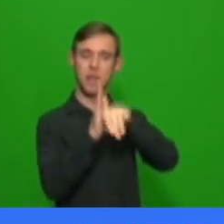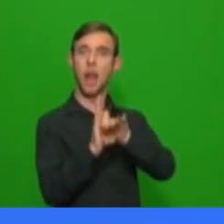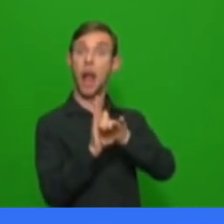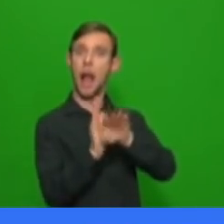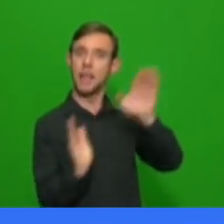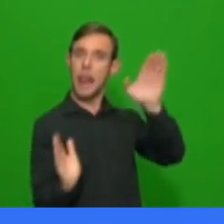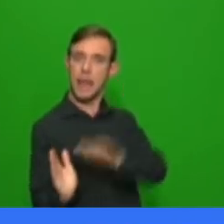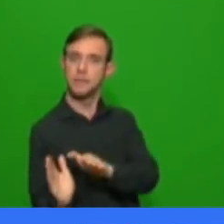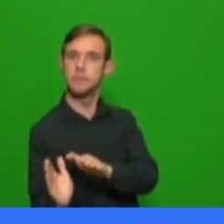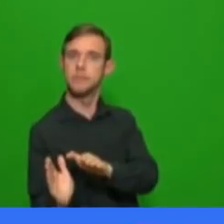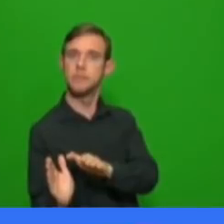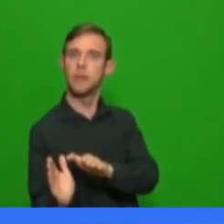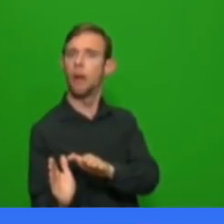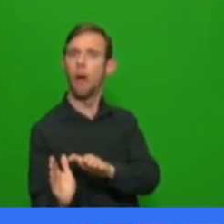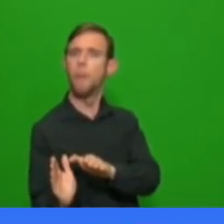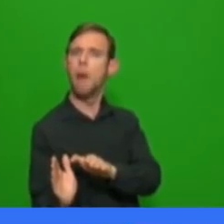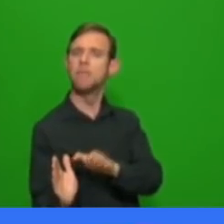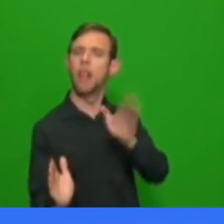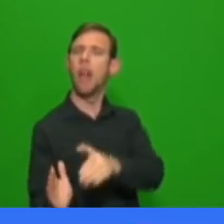Siyanda?